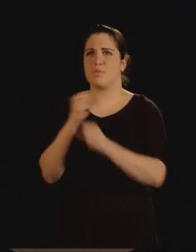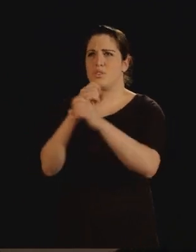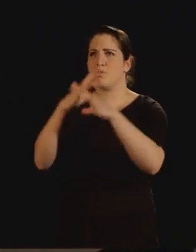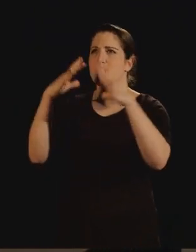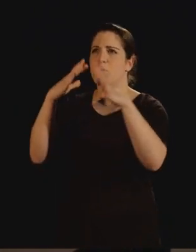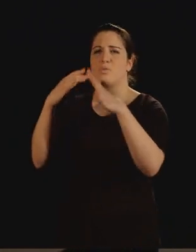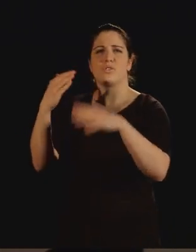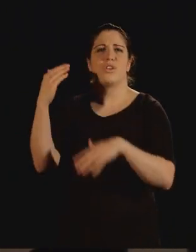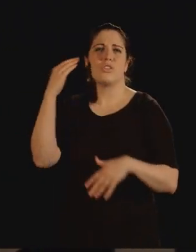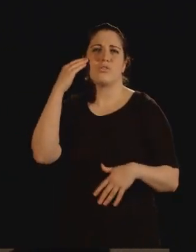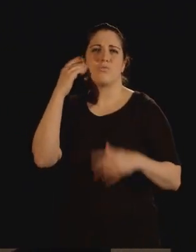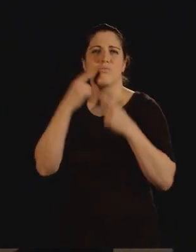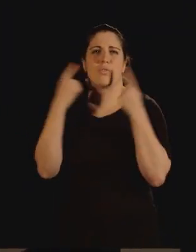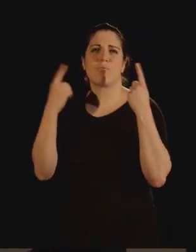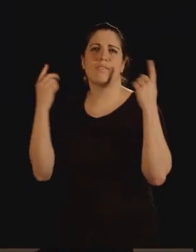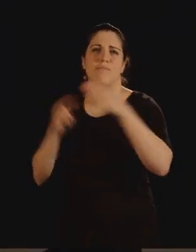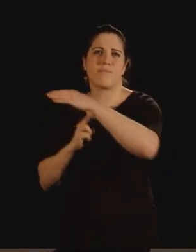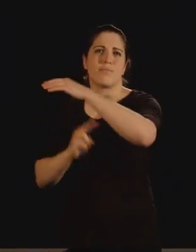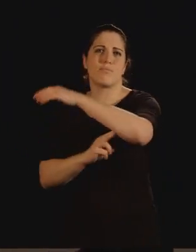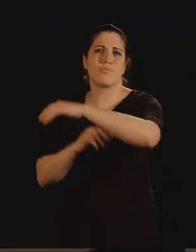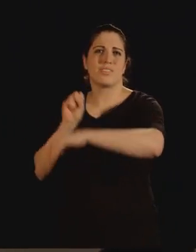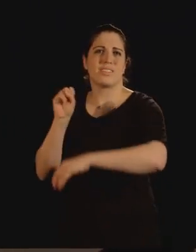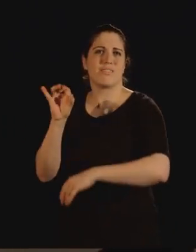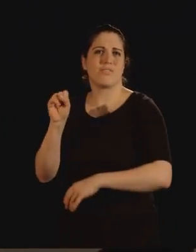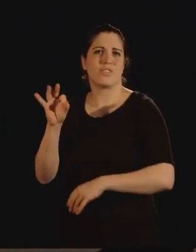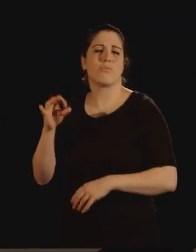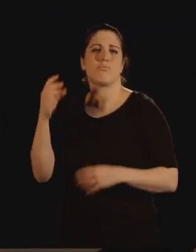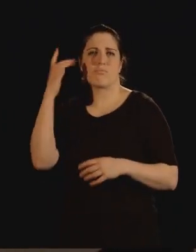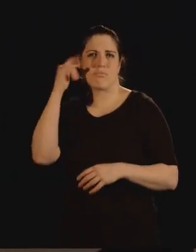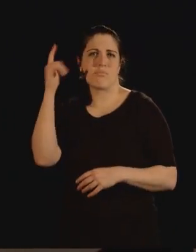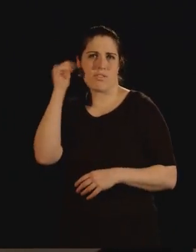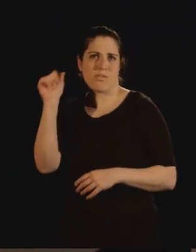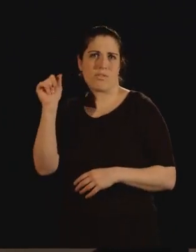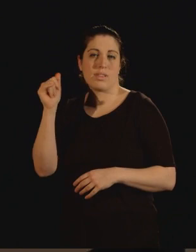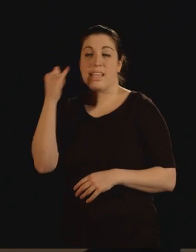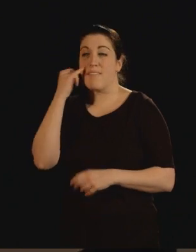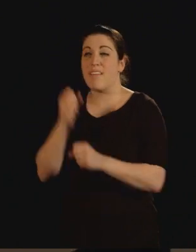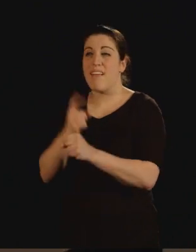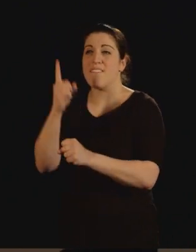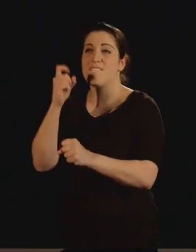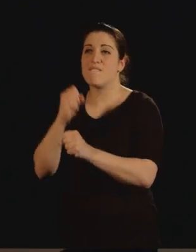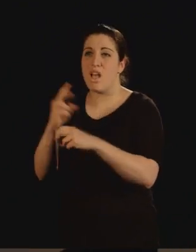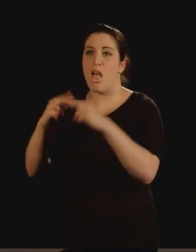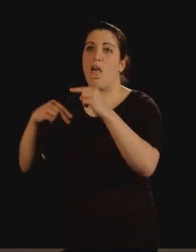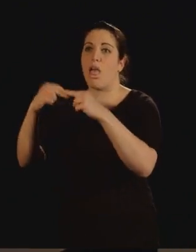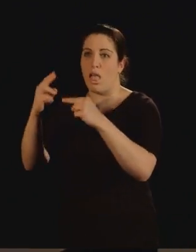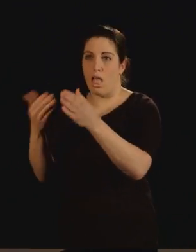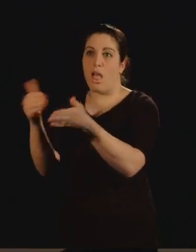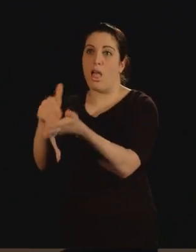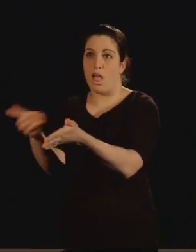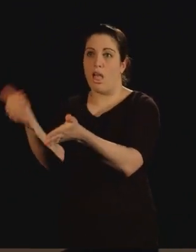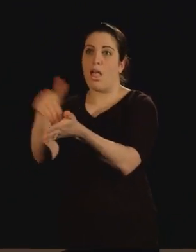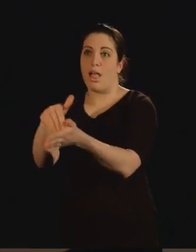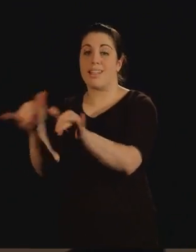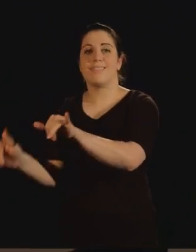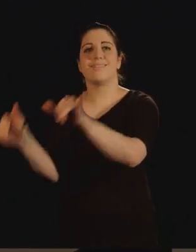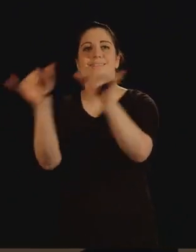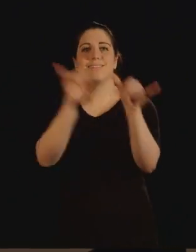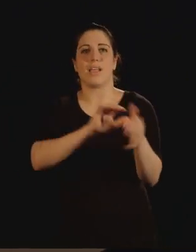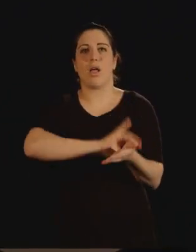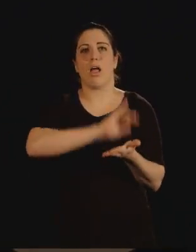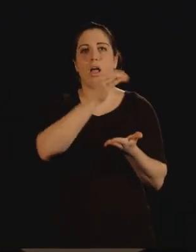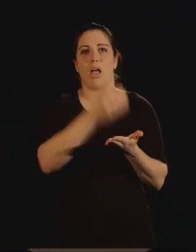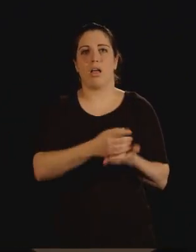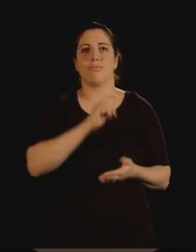the Golden Gate Bridge annually. Annually. So that brings me to this.